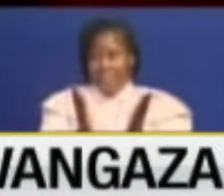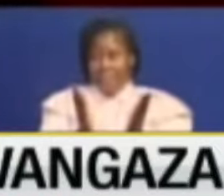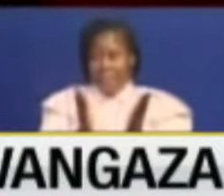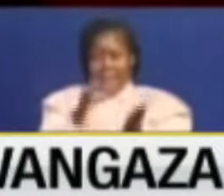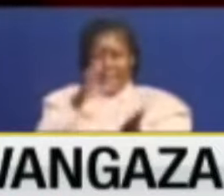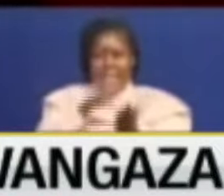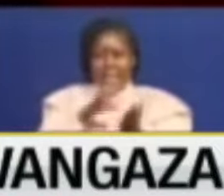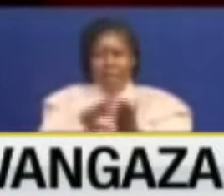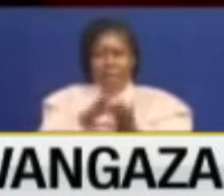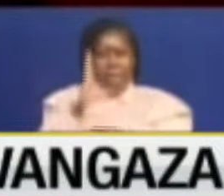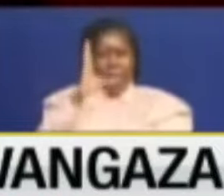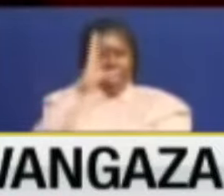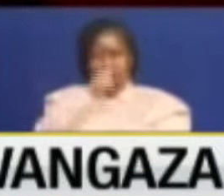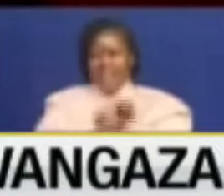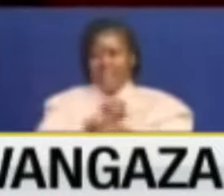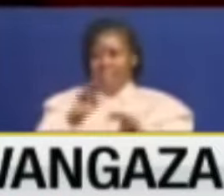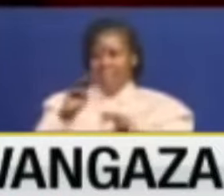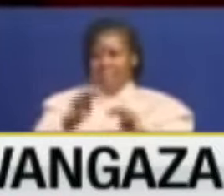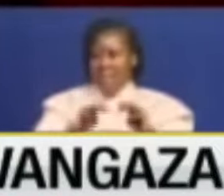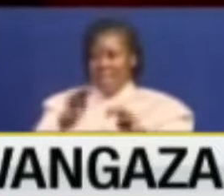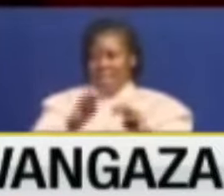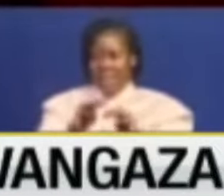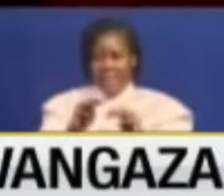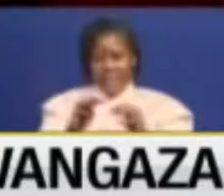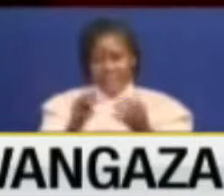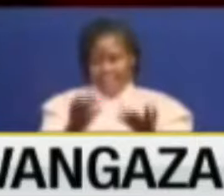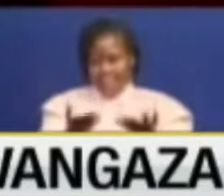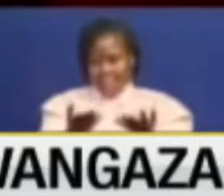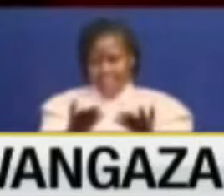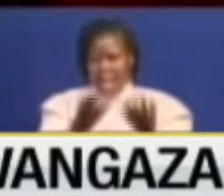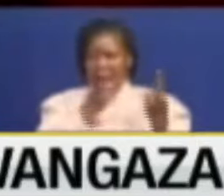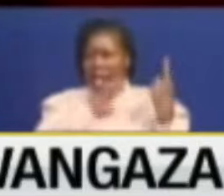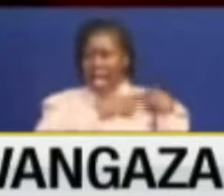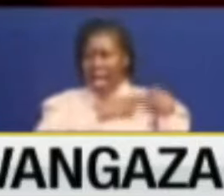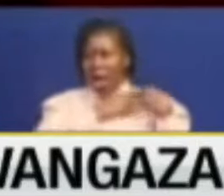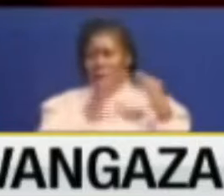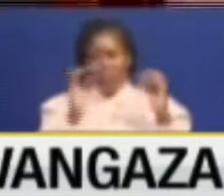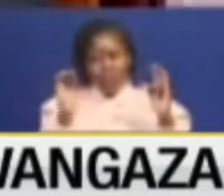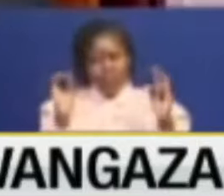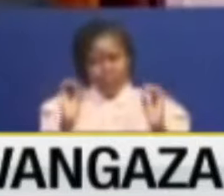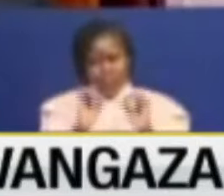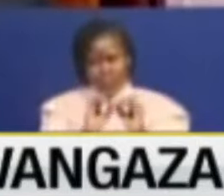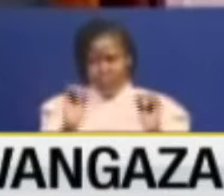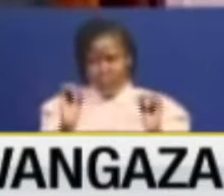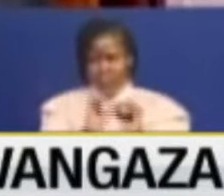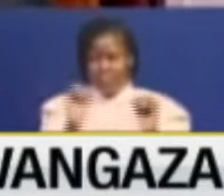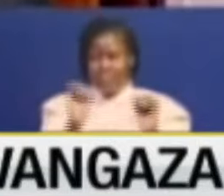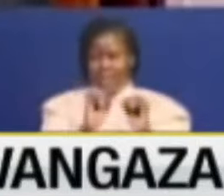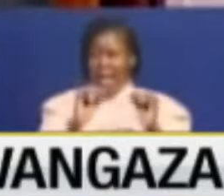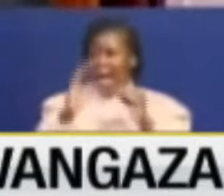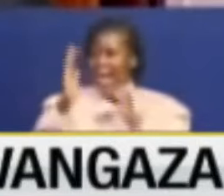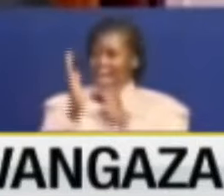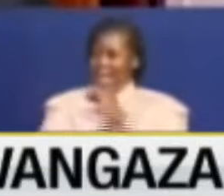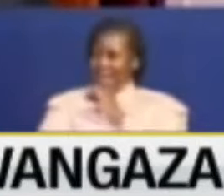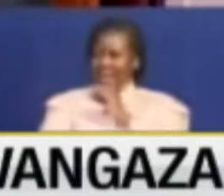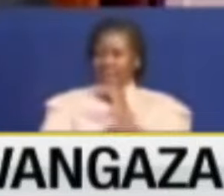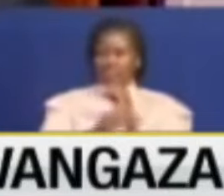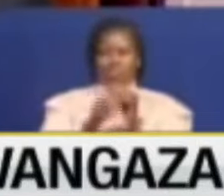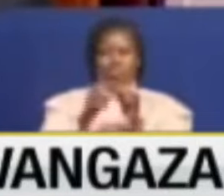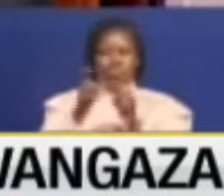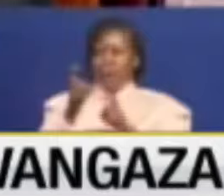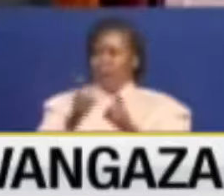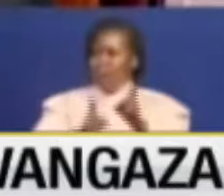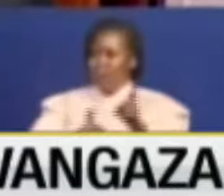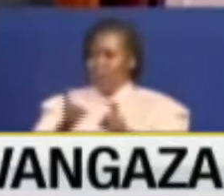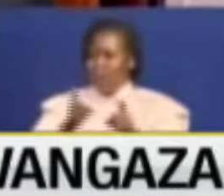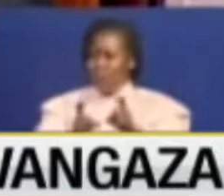of mismanagement. It's a case of unaccountability. It's a case of bad governance. It's a case